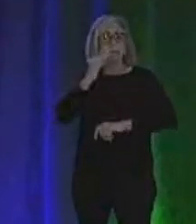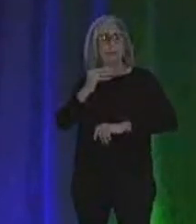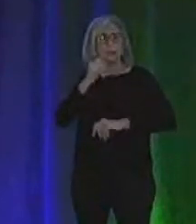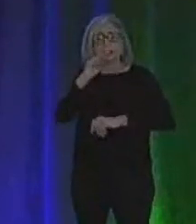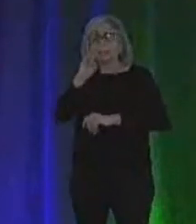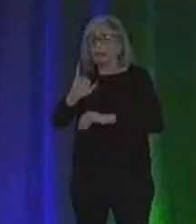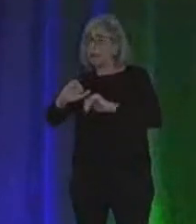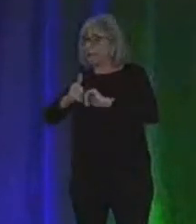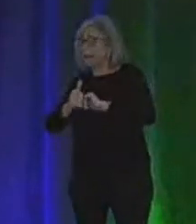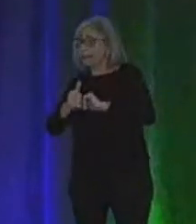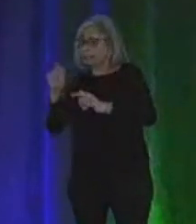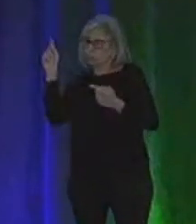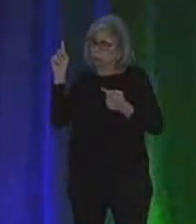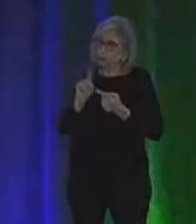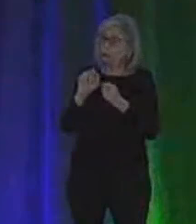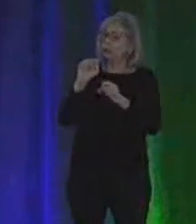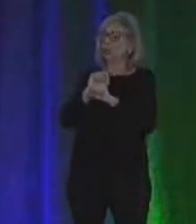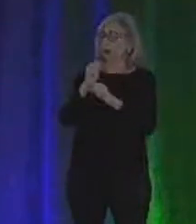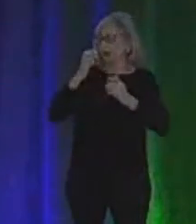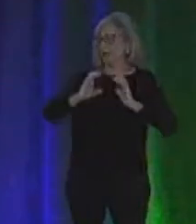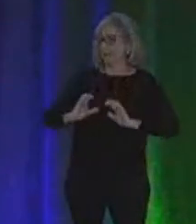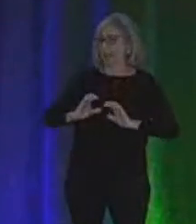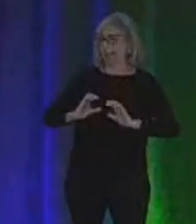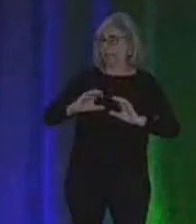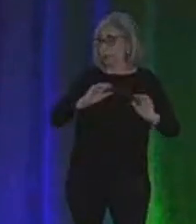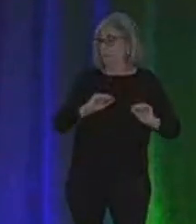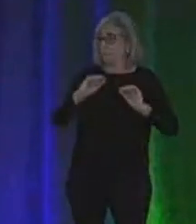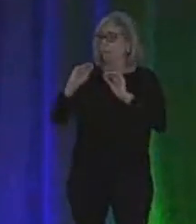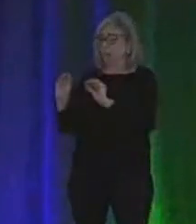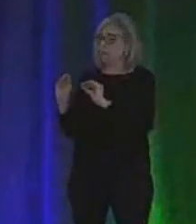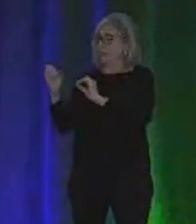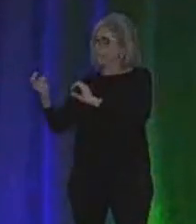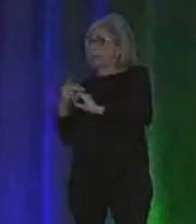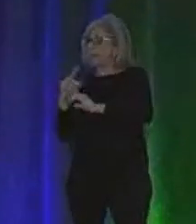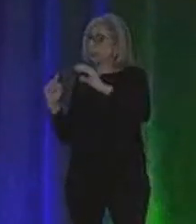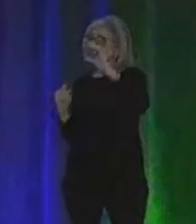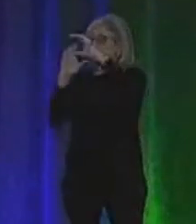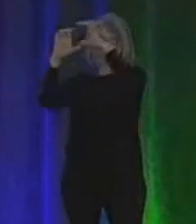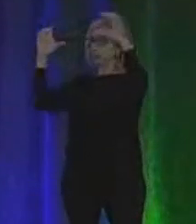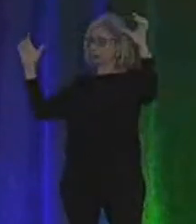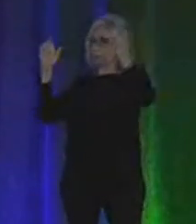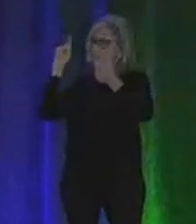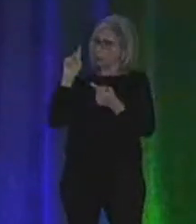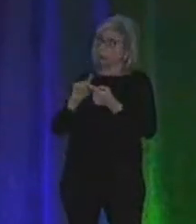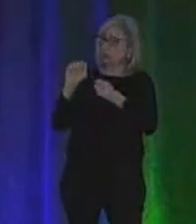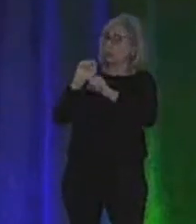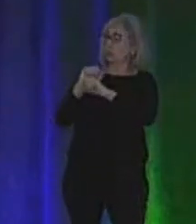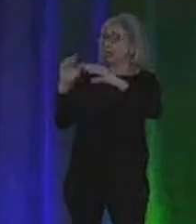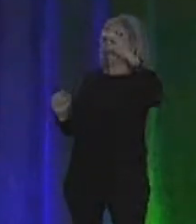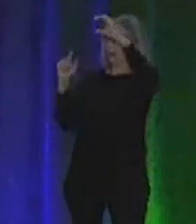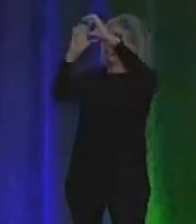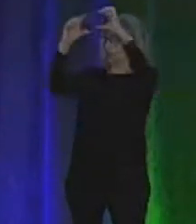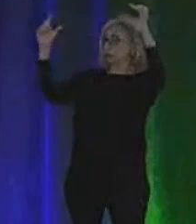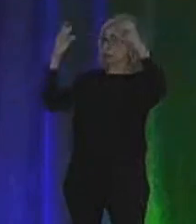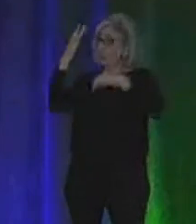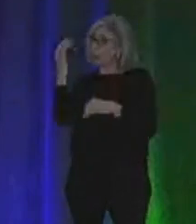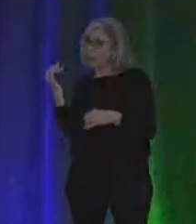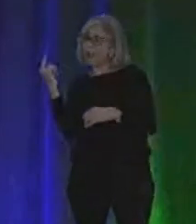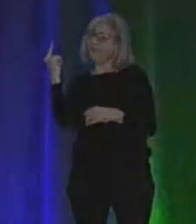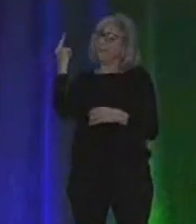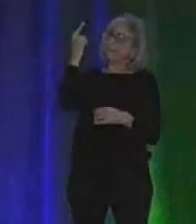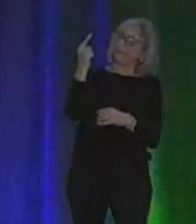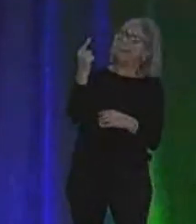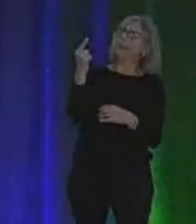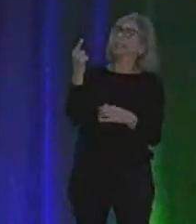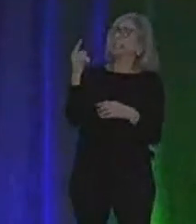by reduces the amount of work on the client by moving that work to the server, and also reduces the amount of work on the server because